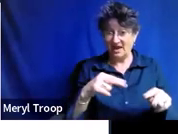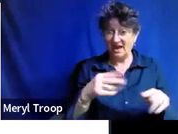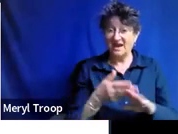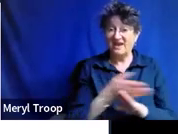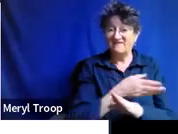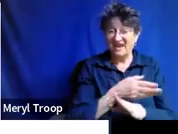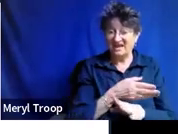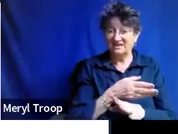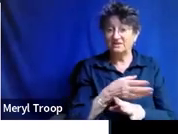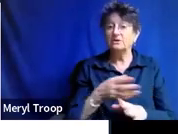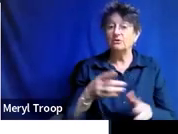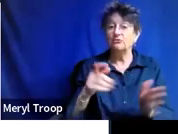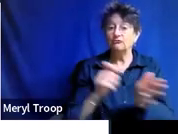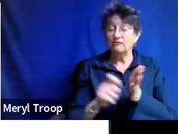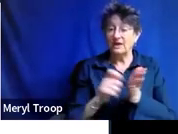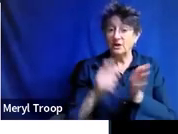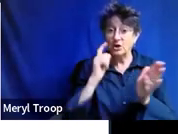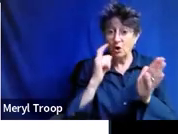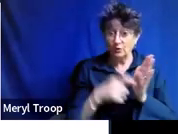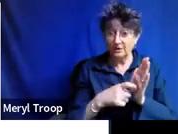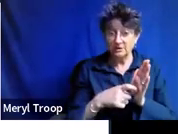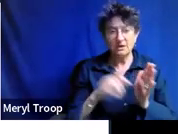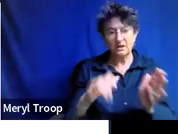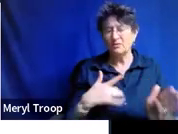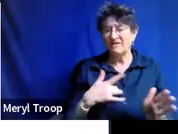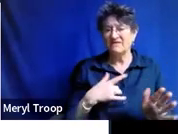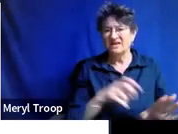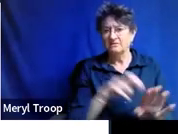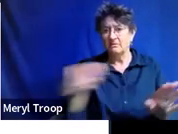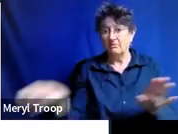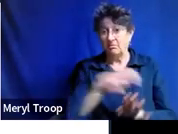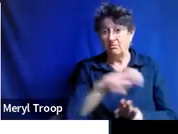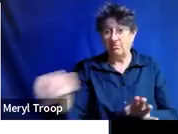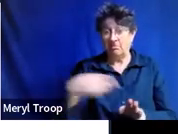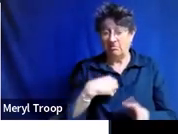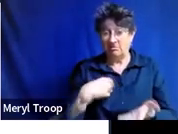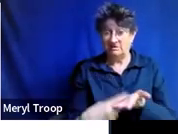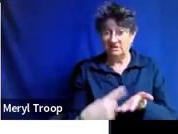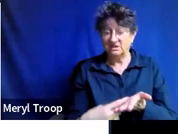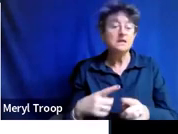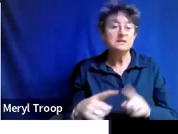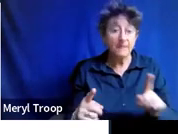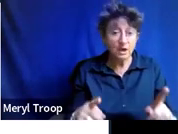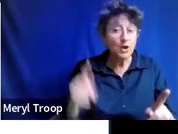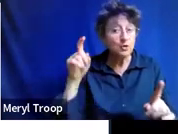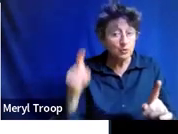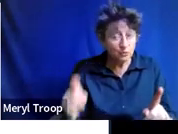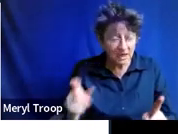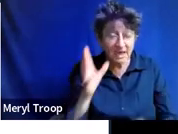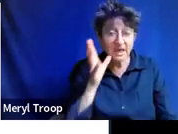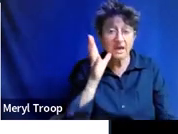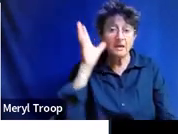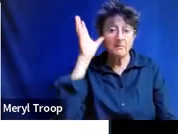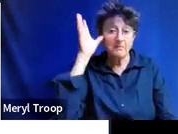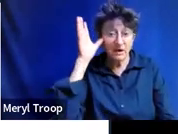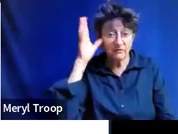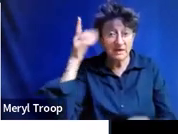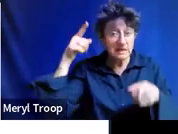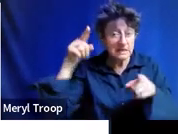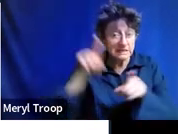kind of confusing. So that's why it feels like we're going out of order. But you would need to get parental consent to